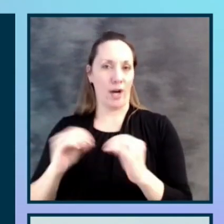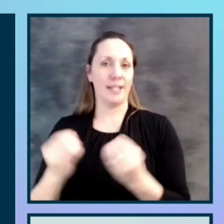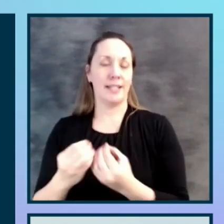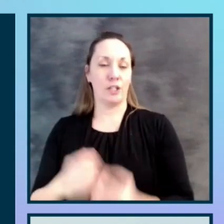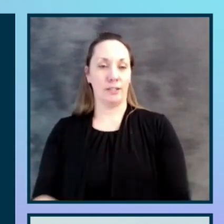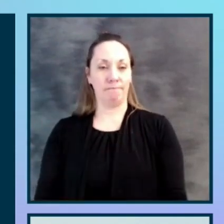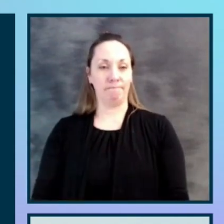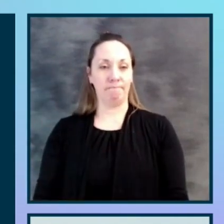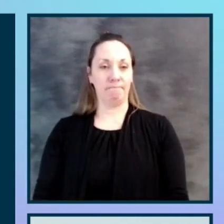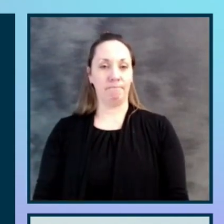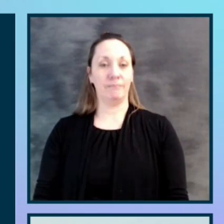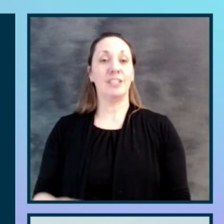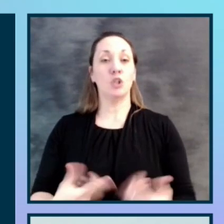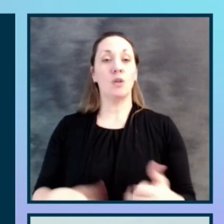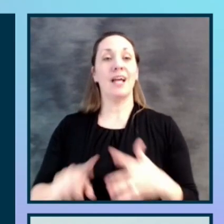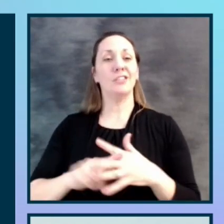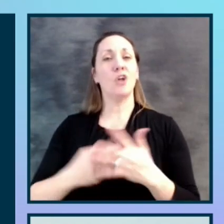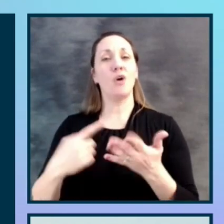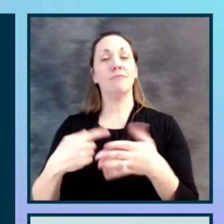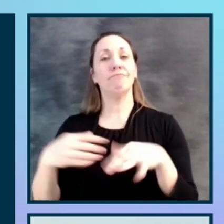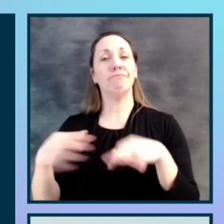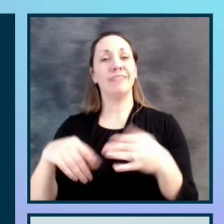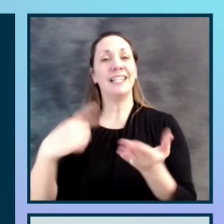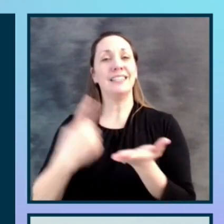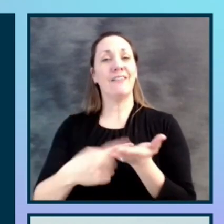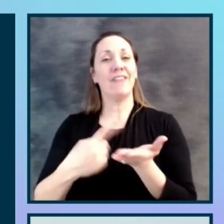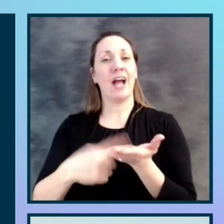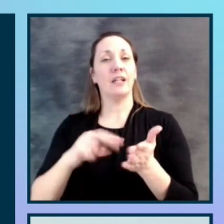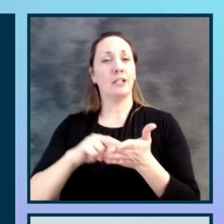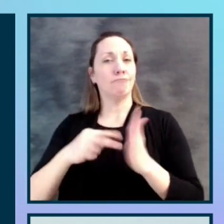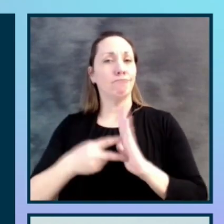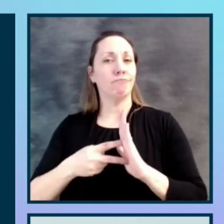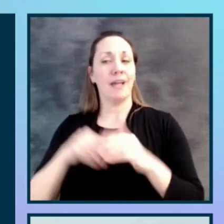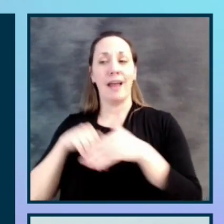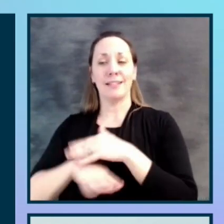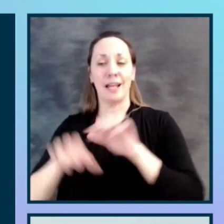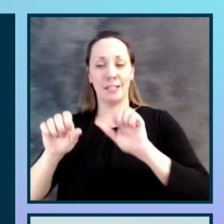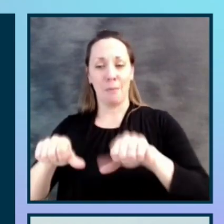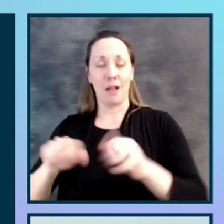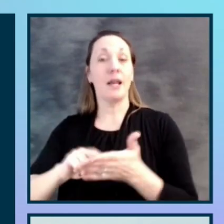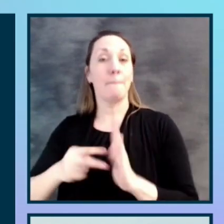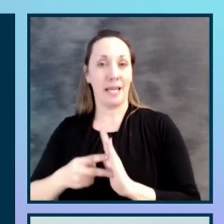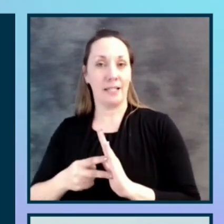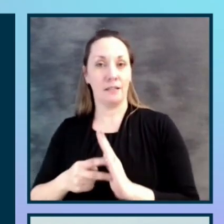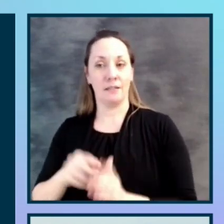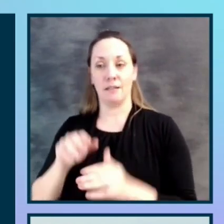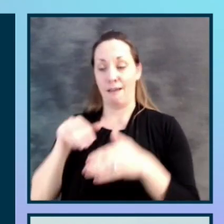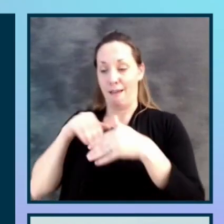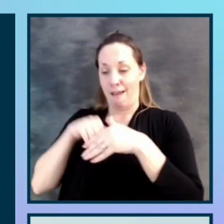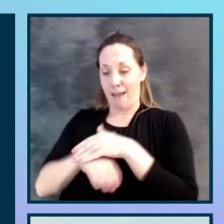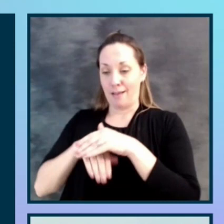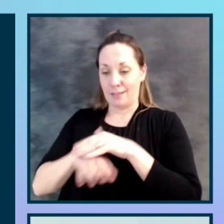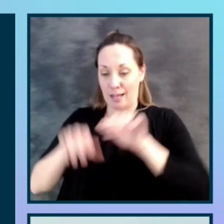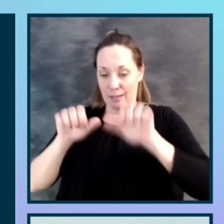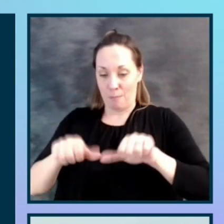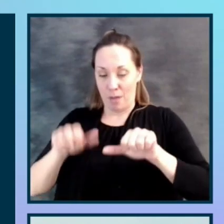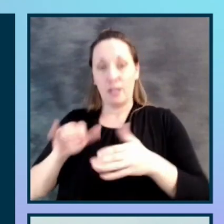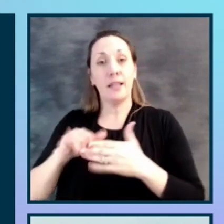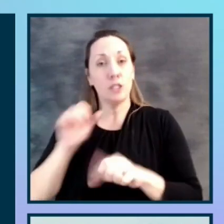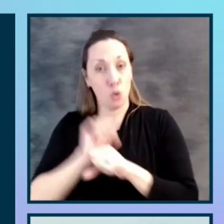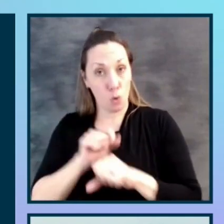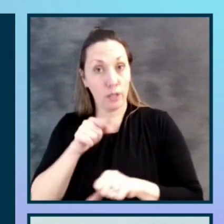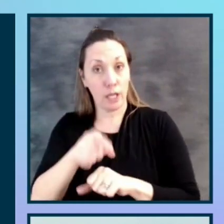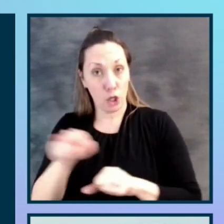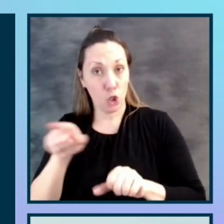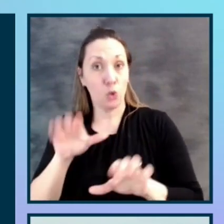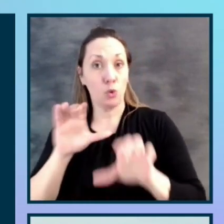So let's start with defining what accessibility is. Accessibility is the work you do to ensure that products are robust